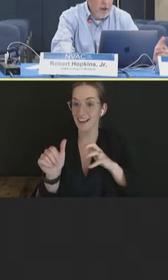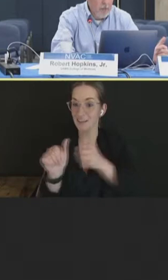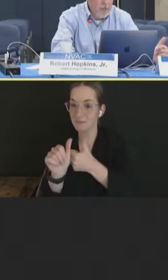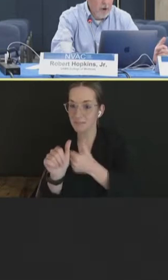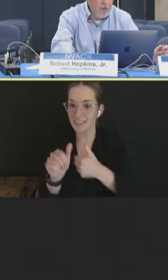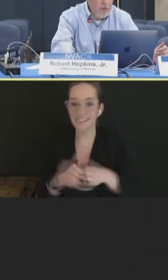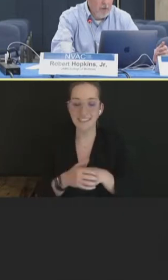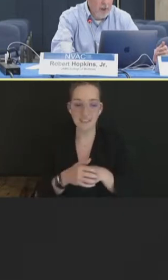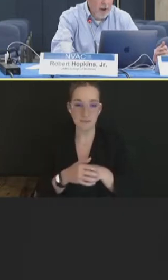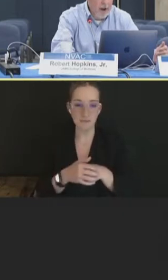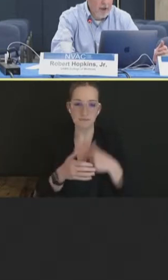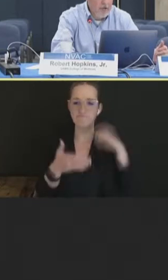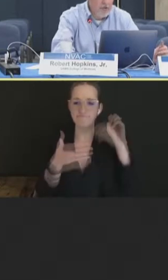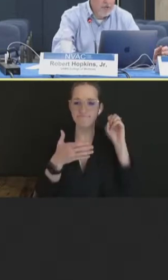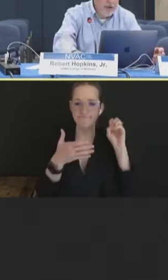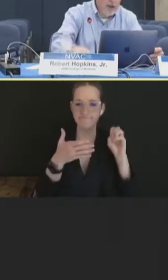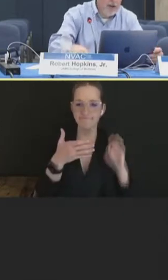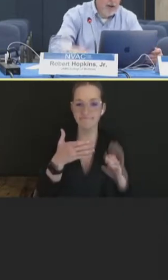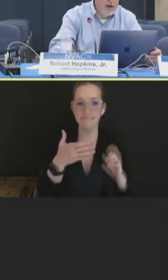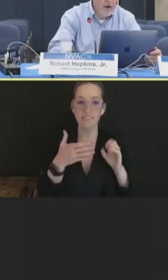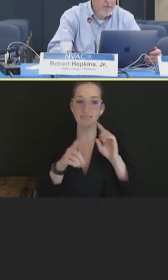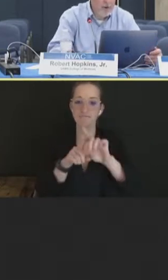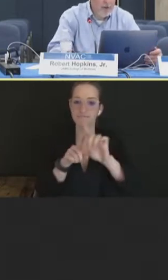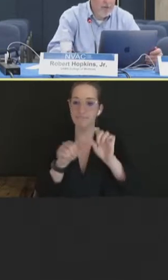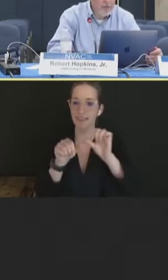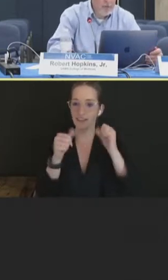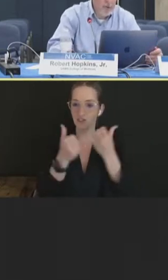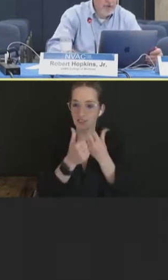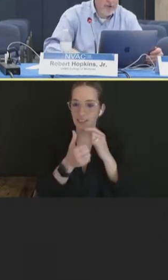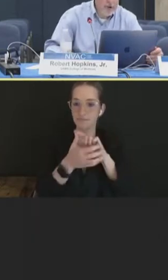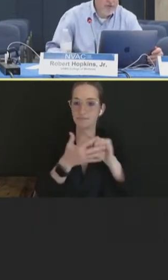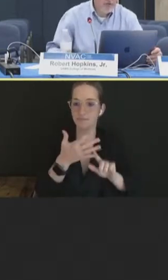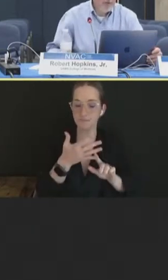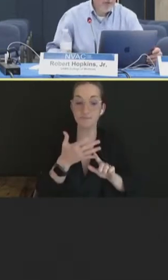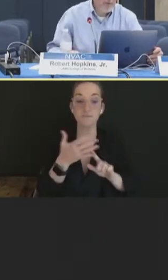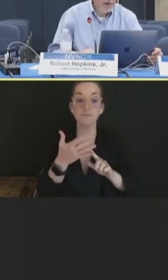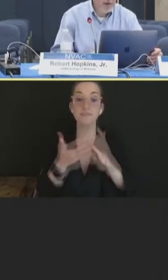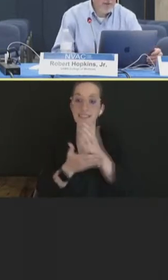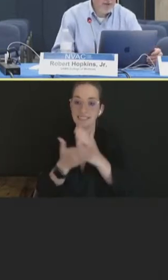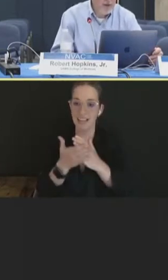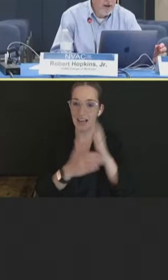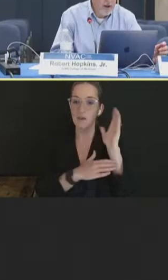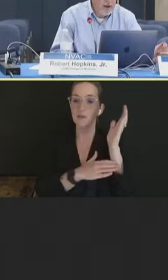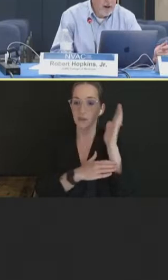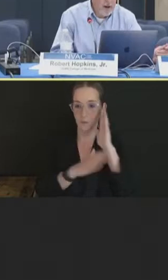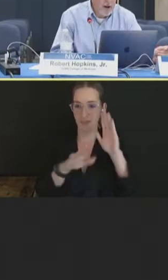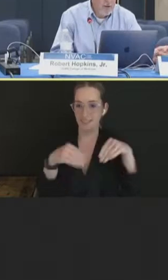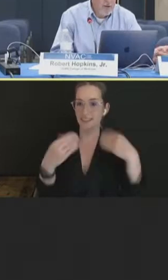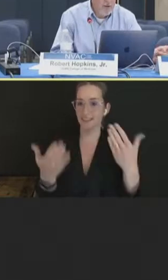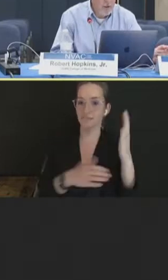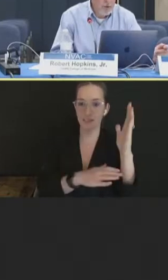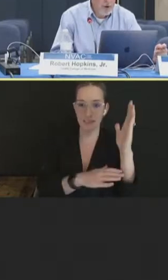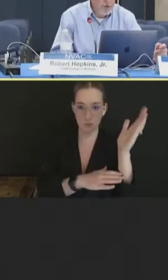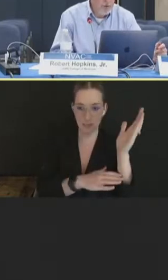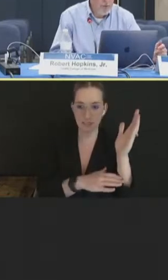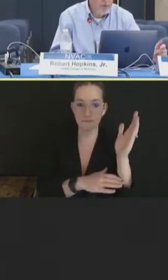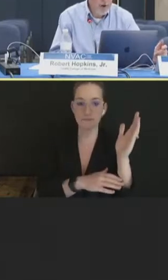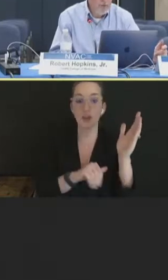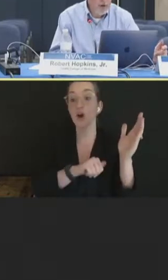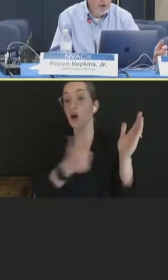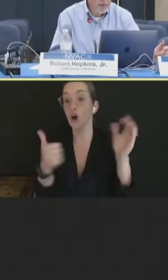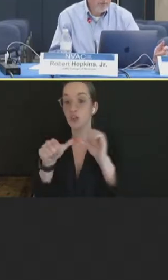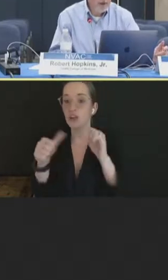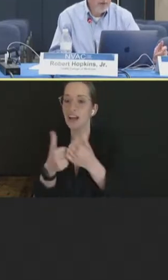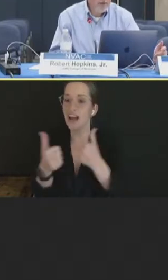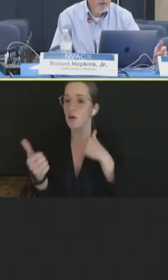I will run through them by agency. We have some presentations that will be given. Others I will note where we've got